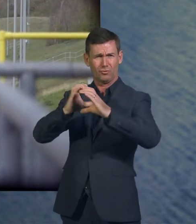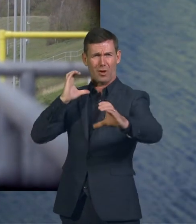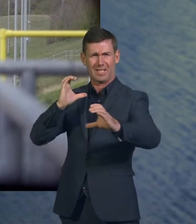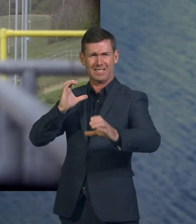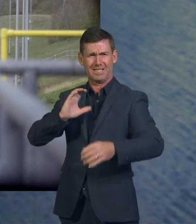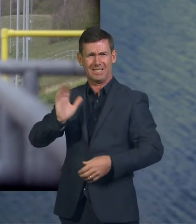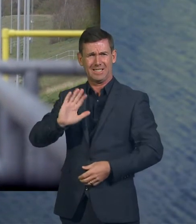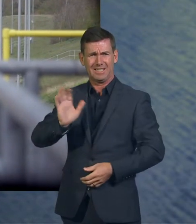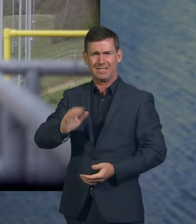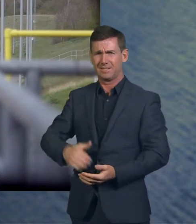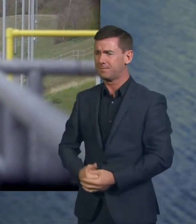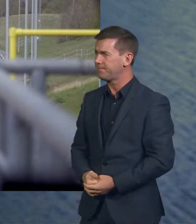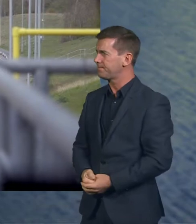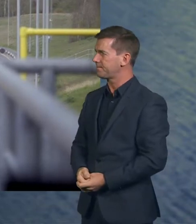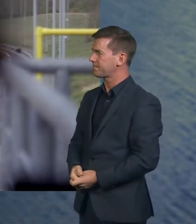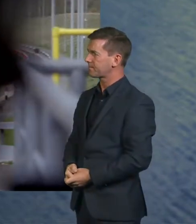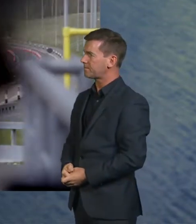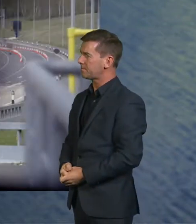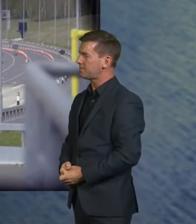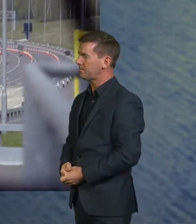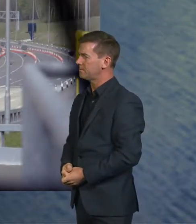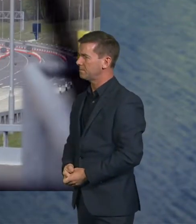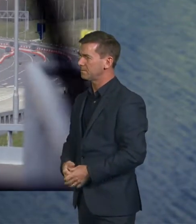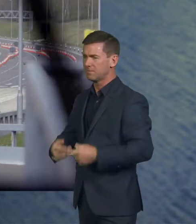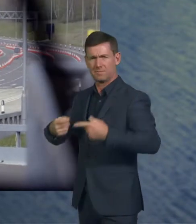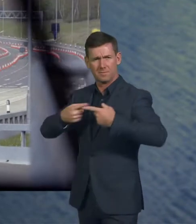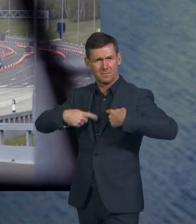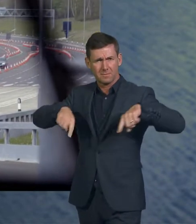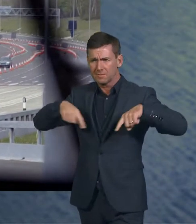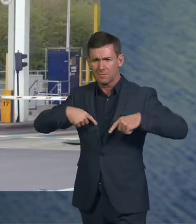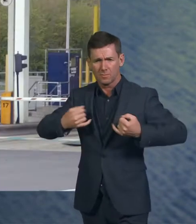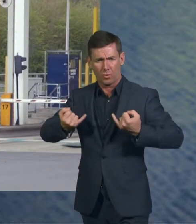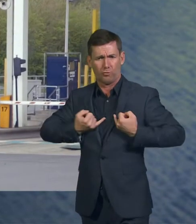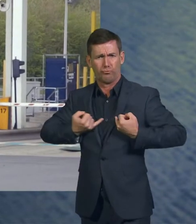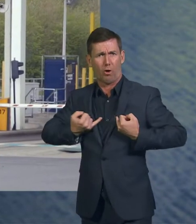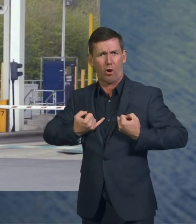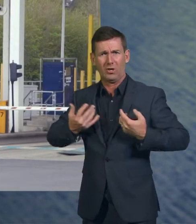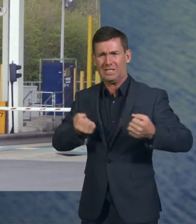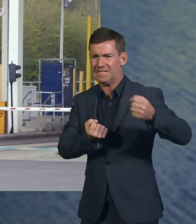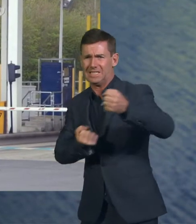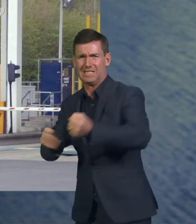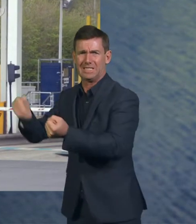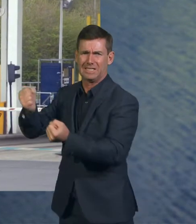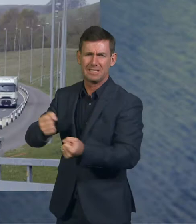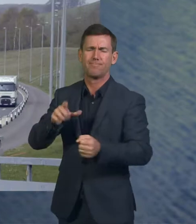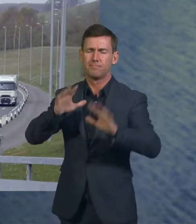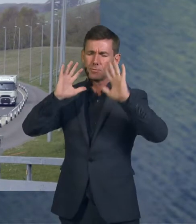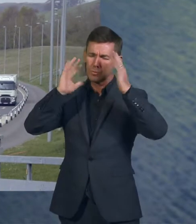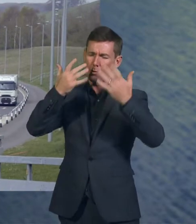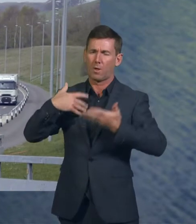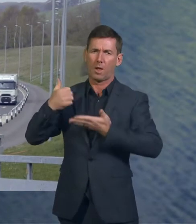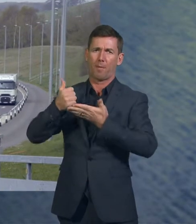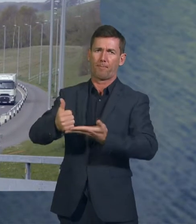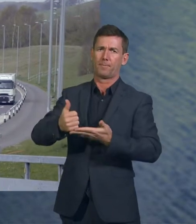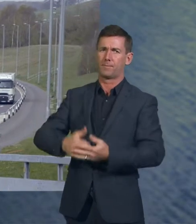Hello, you all right? Yeah, we're just coming the wrong way. Yeah, no worries. Give me one quick second. Bamboozled by the road